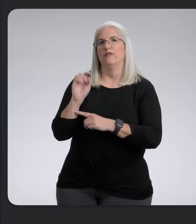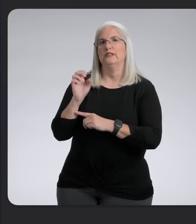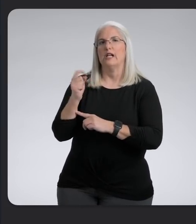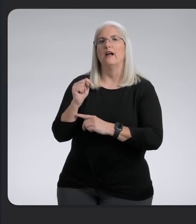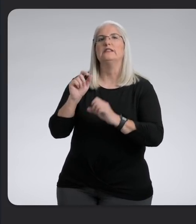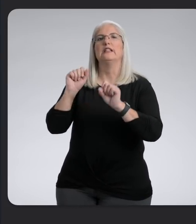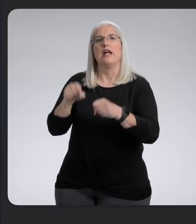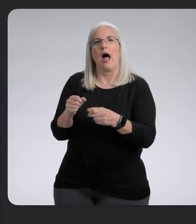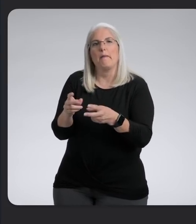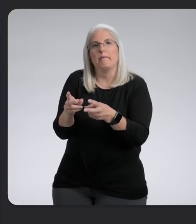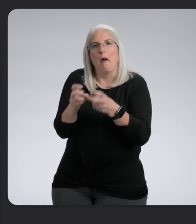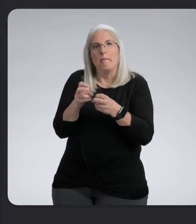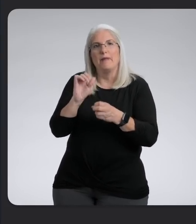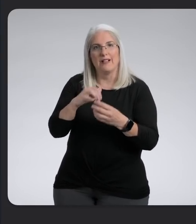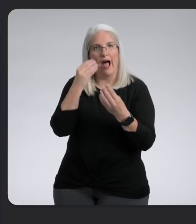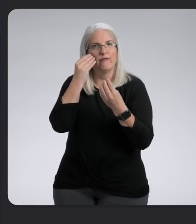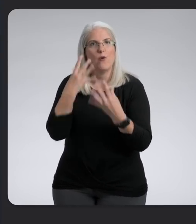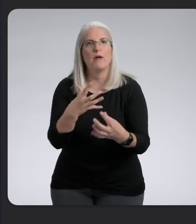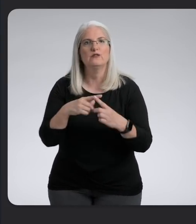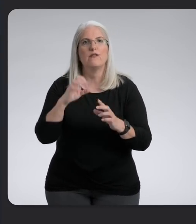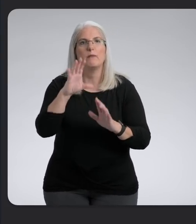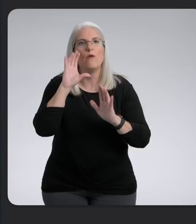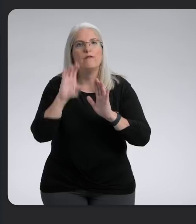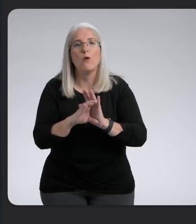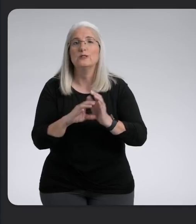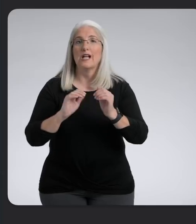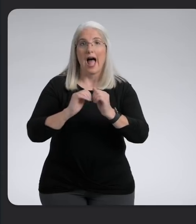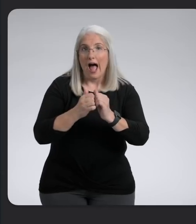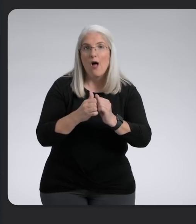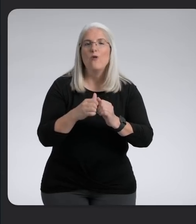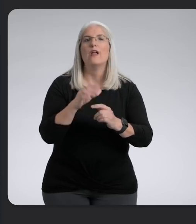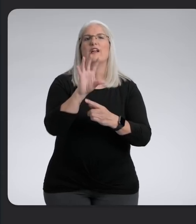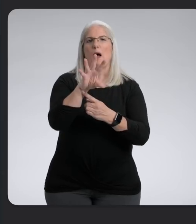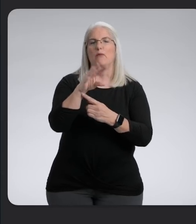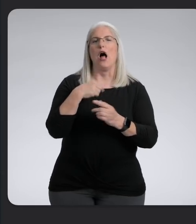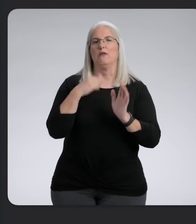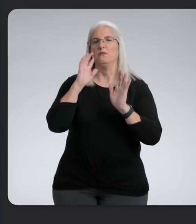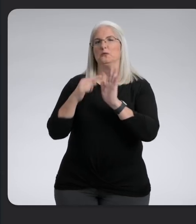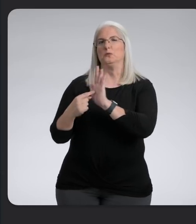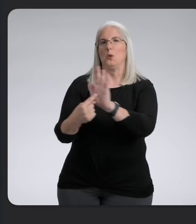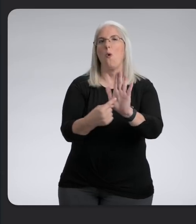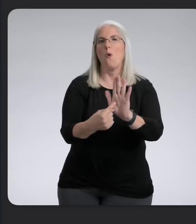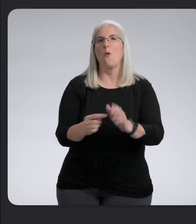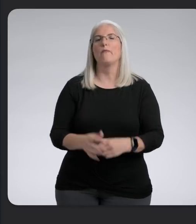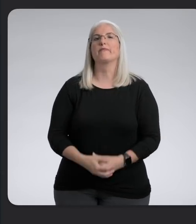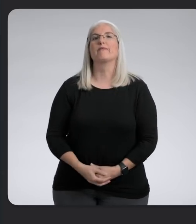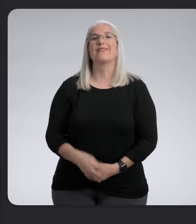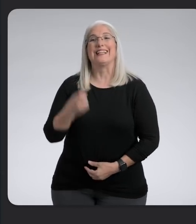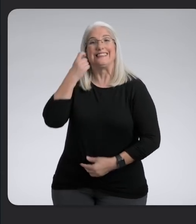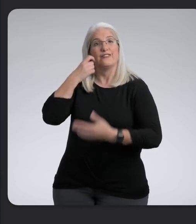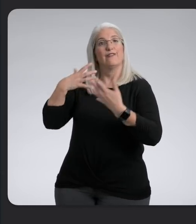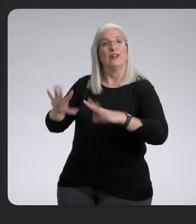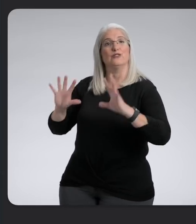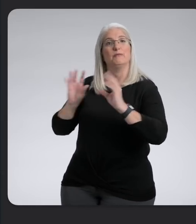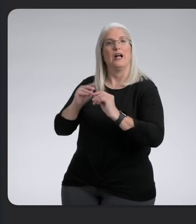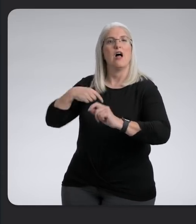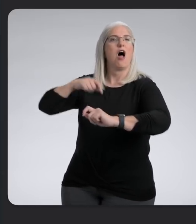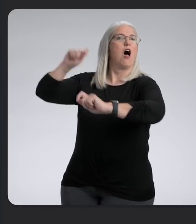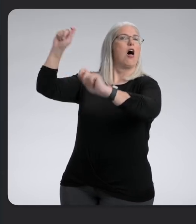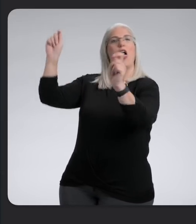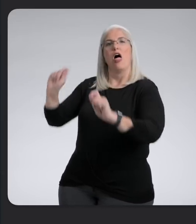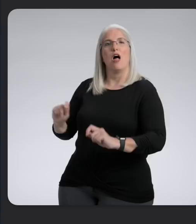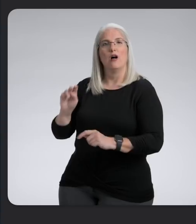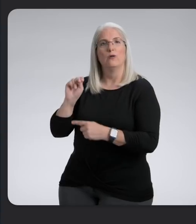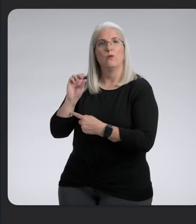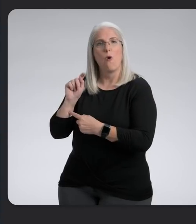natural. It starts with the camera. Let me show you. Let's say I just finished a meeting with the team, and I want to capture